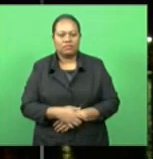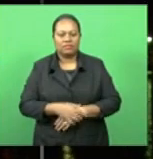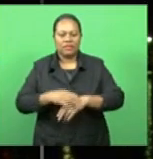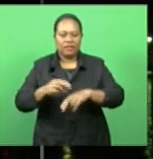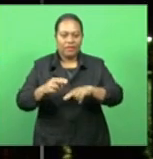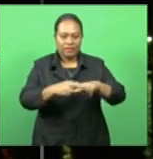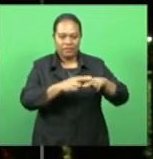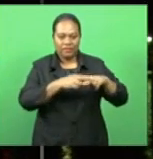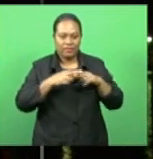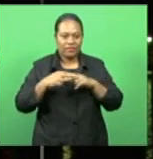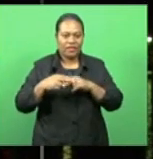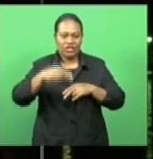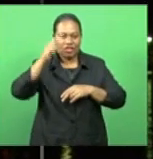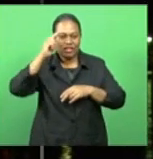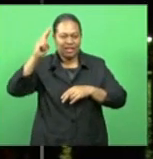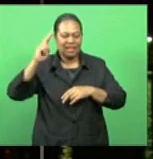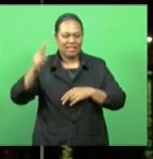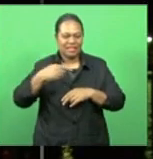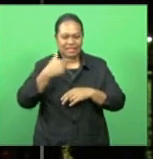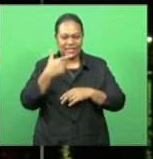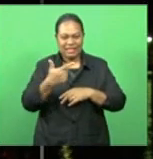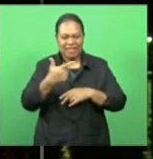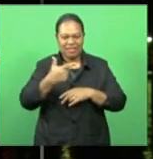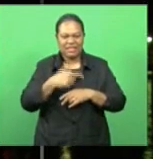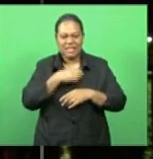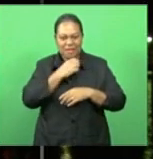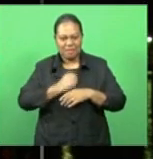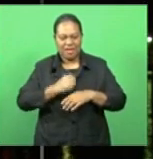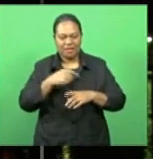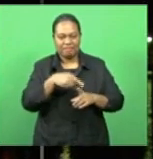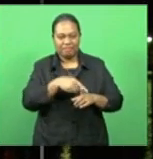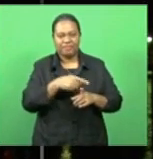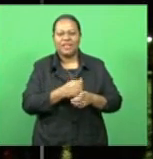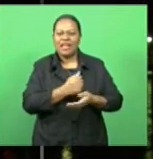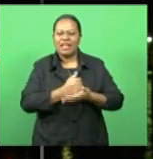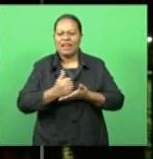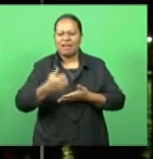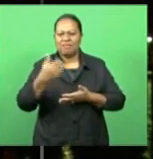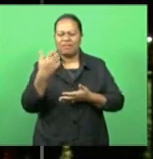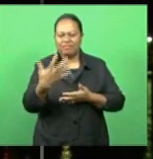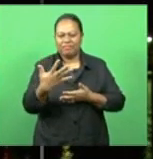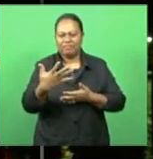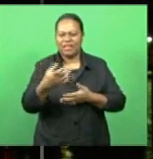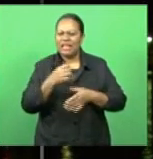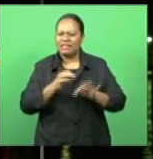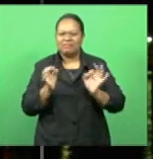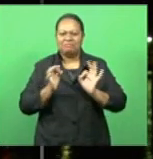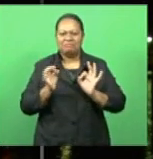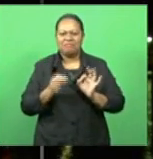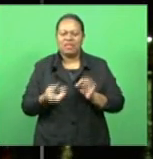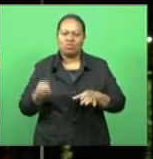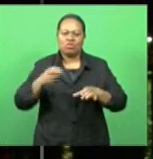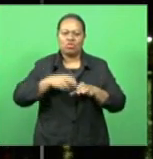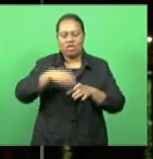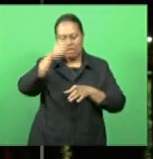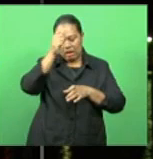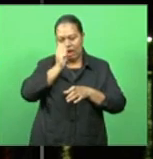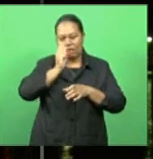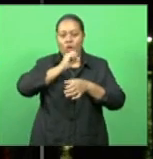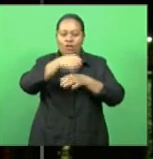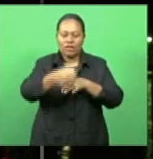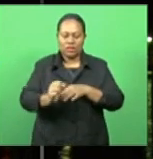Fiji Airways National Men's Sevens rep Levi Ikanikonda has made it clear that he has no plans of joining any overseas club in the